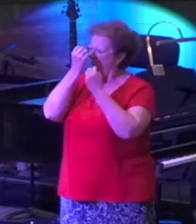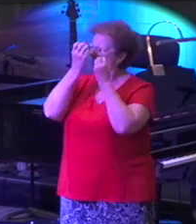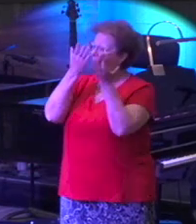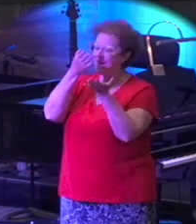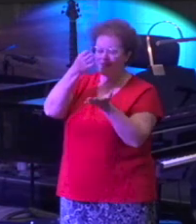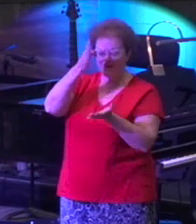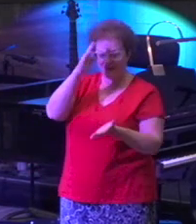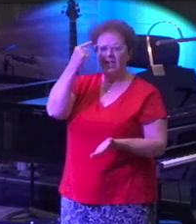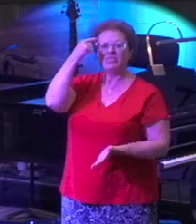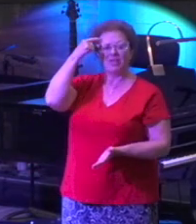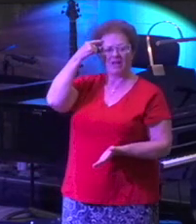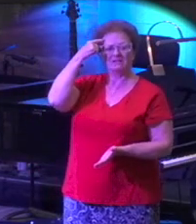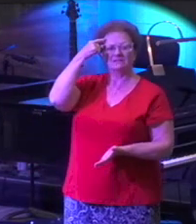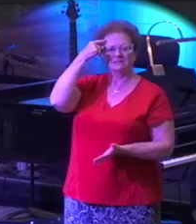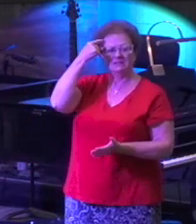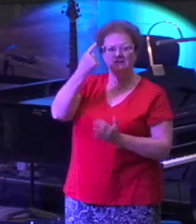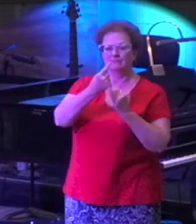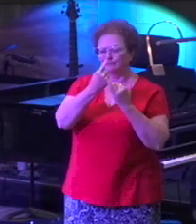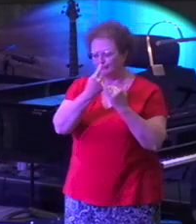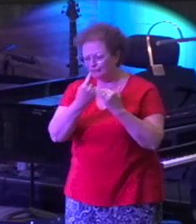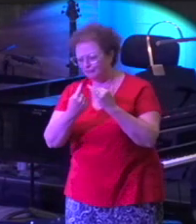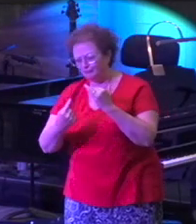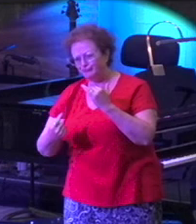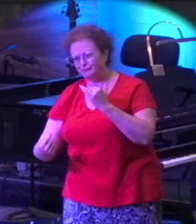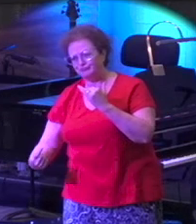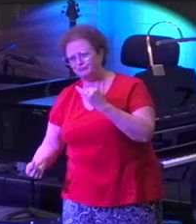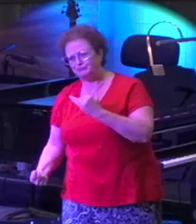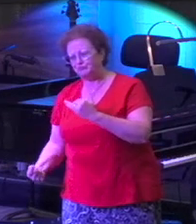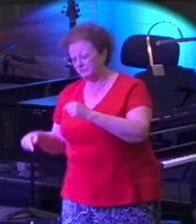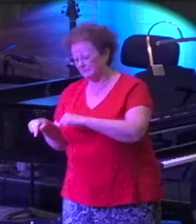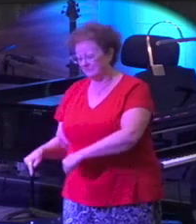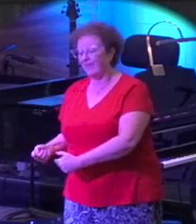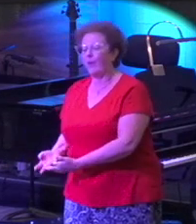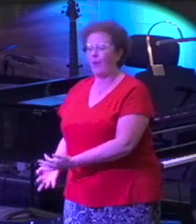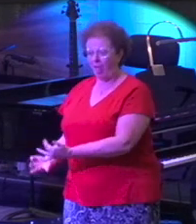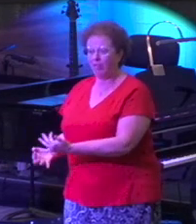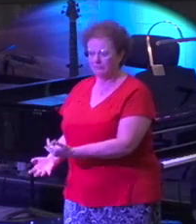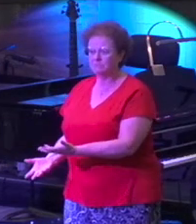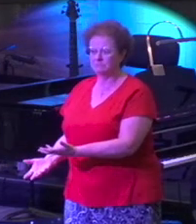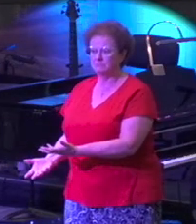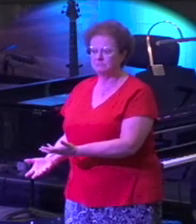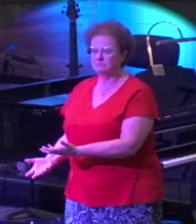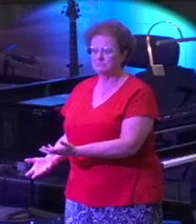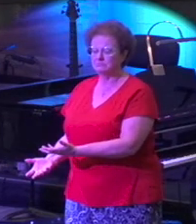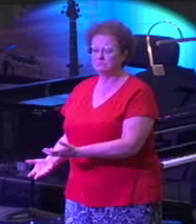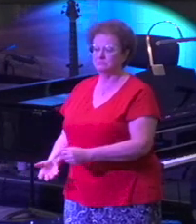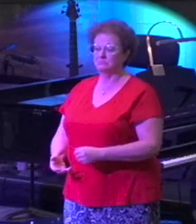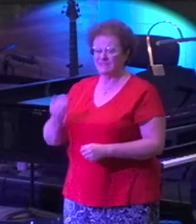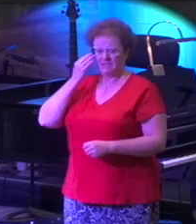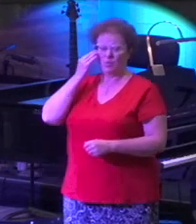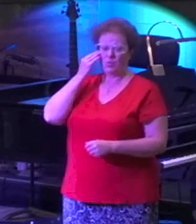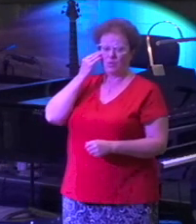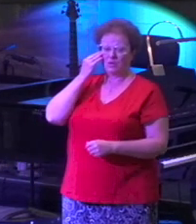He literally thought what was happening is that he was being dragged to hell. See, because Jonah knew that he